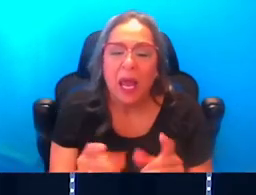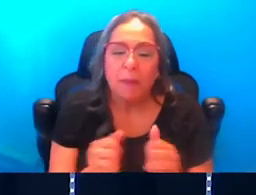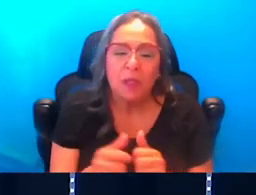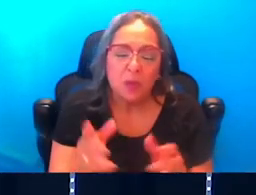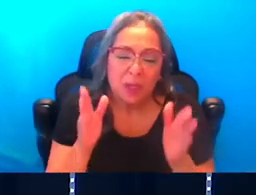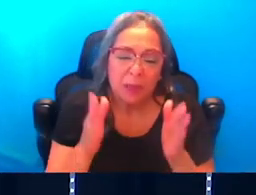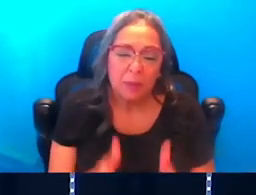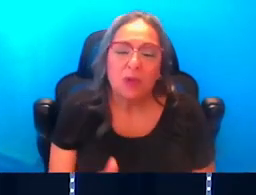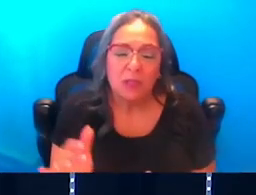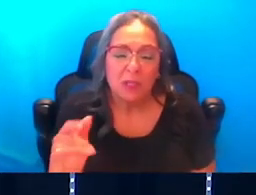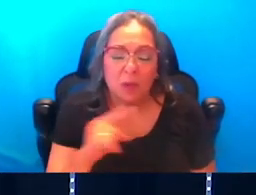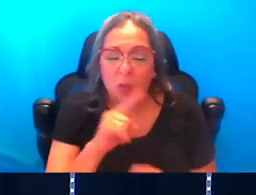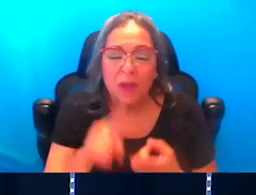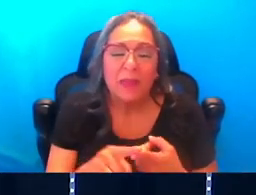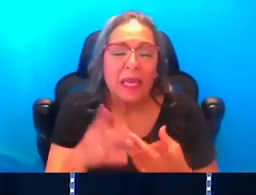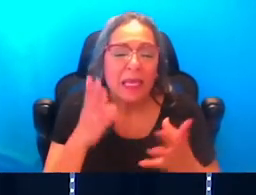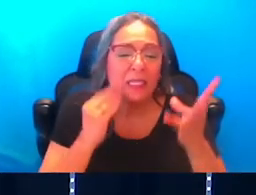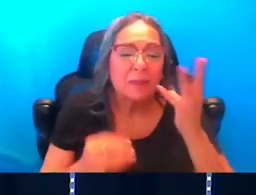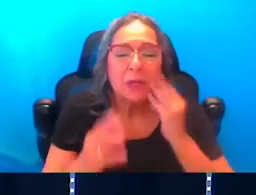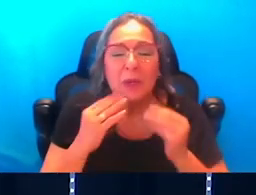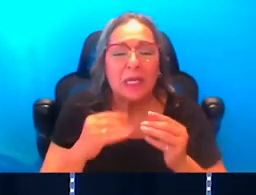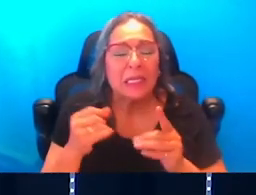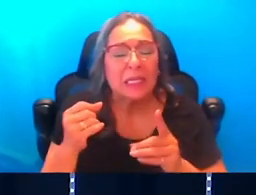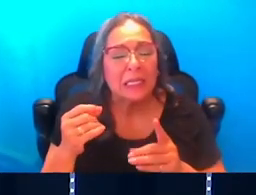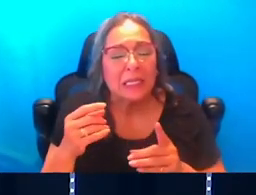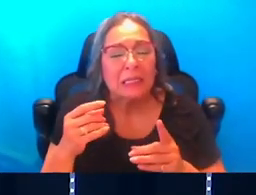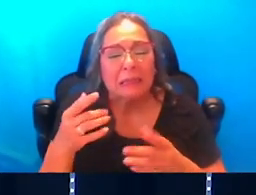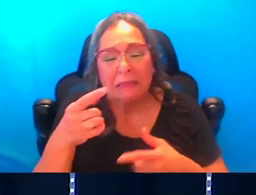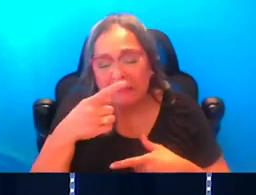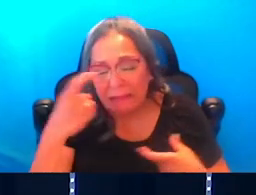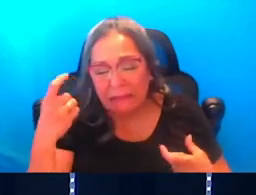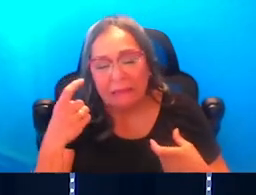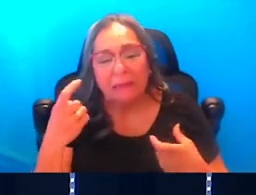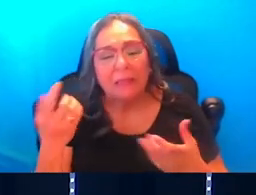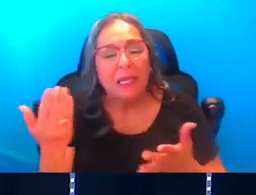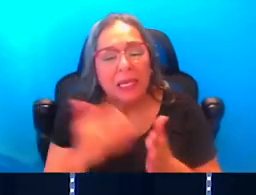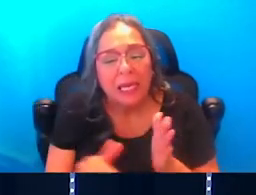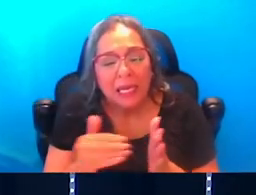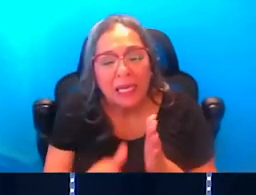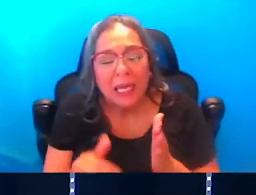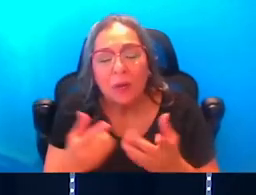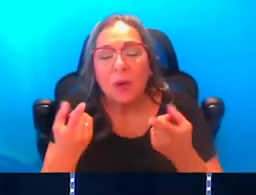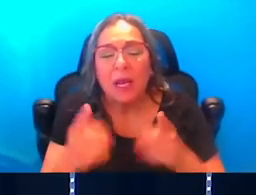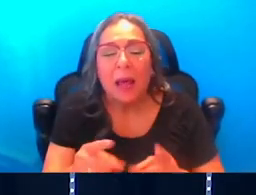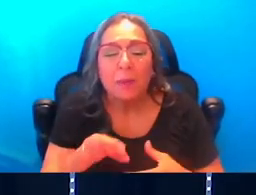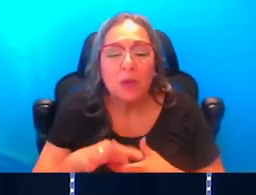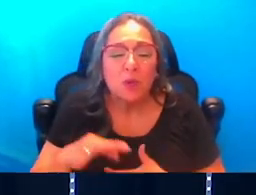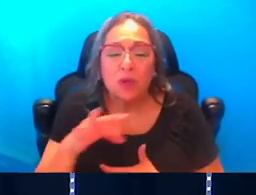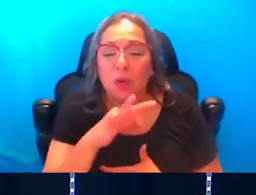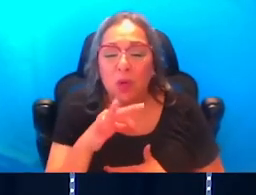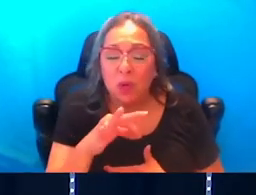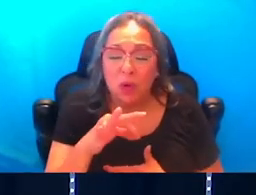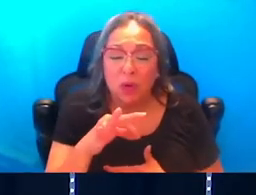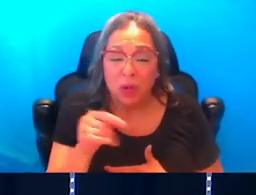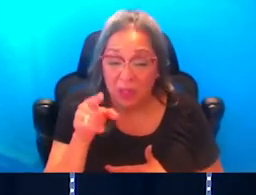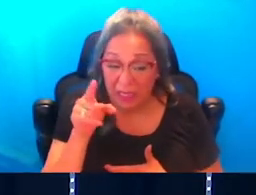there for a second. What does that do to her soul? What kind of therapy does she need to be in?